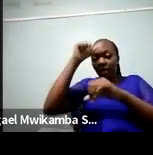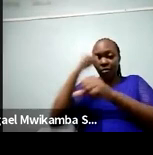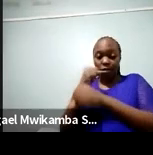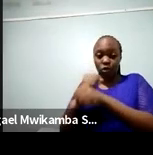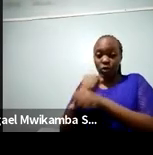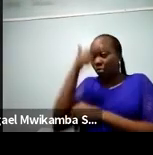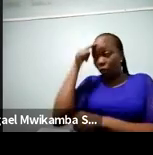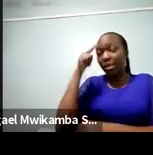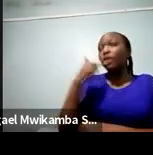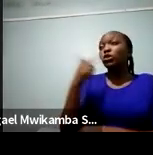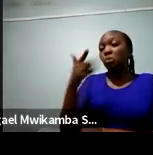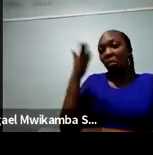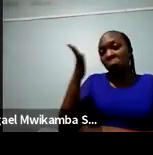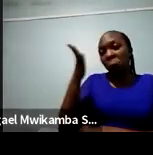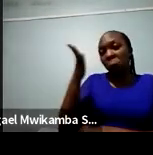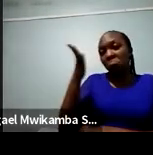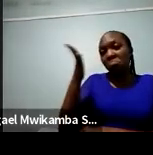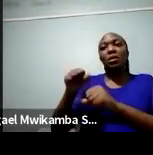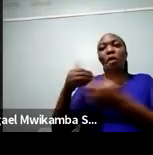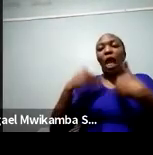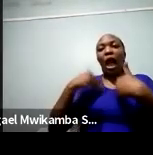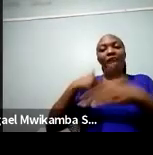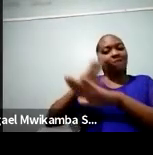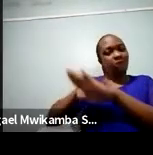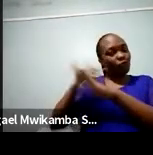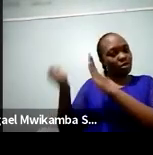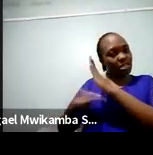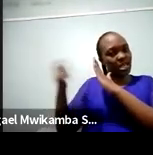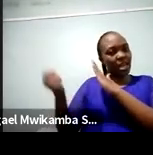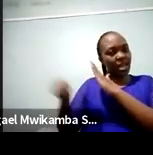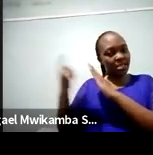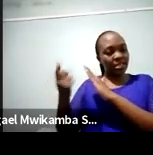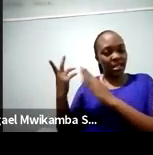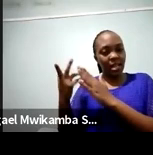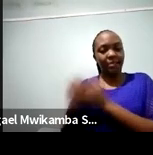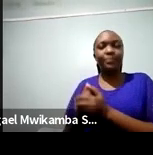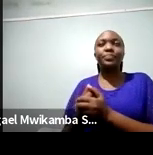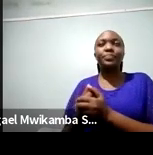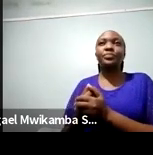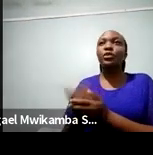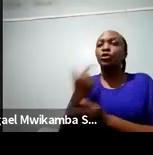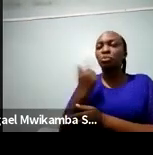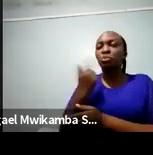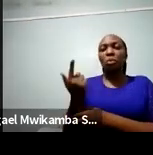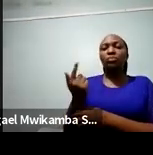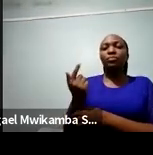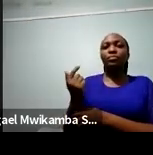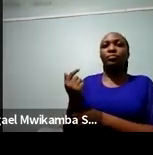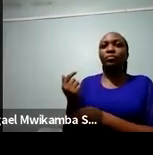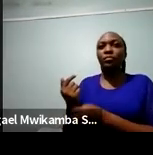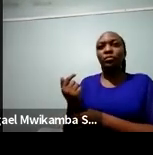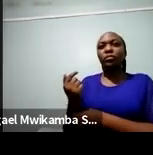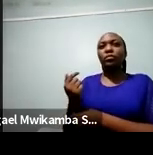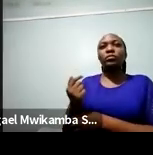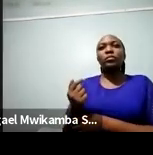the state of affairs in the country right now, for us youths, without a solid